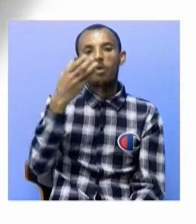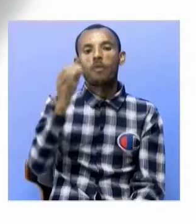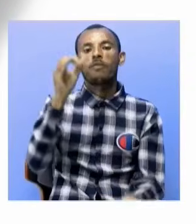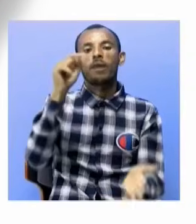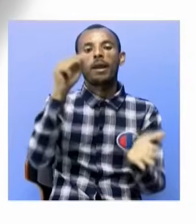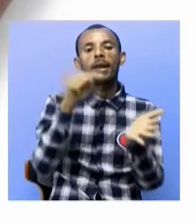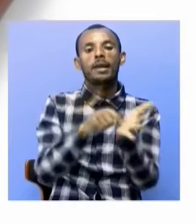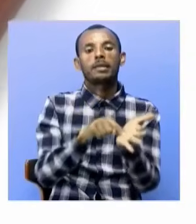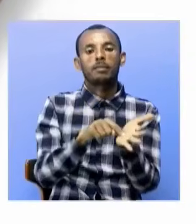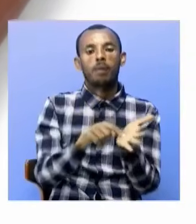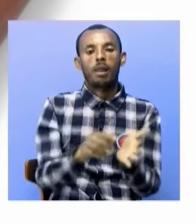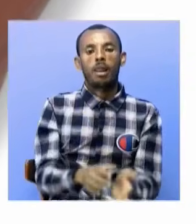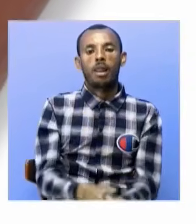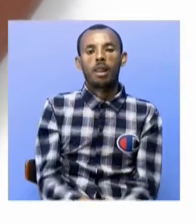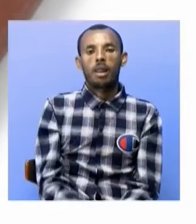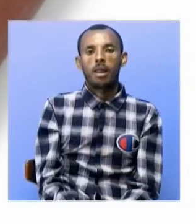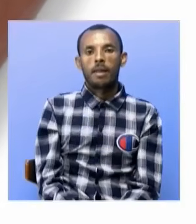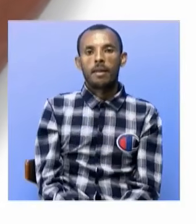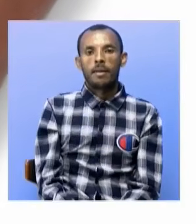decimals.